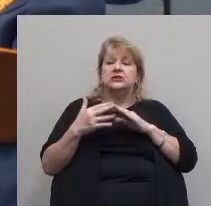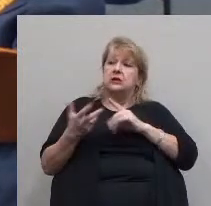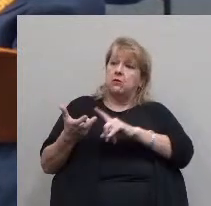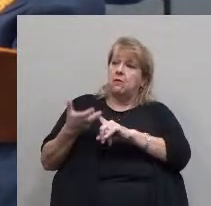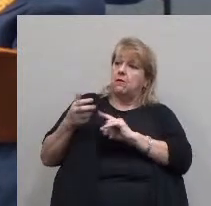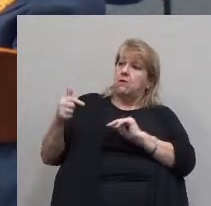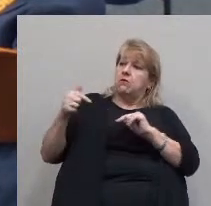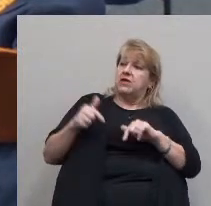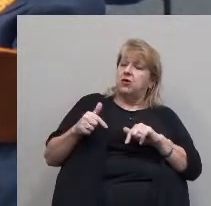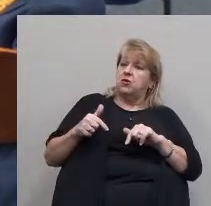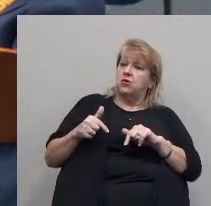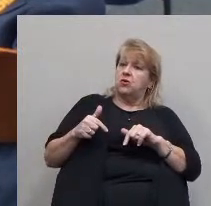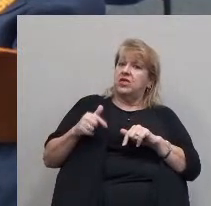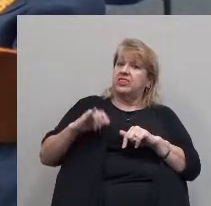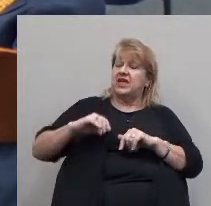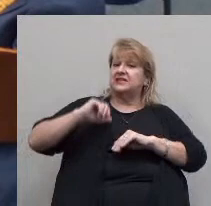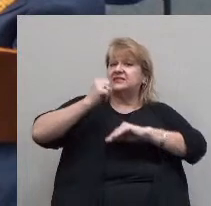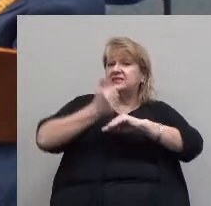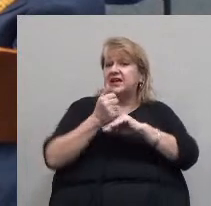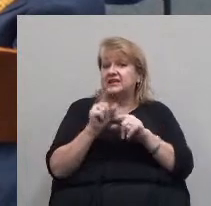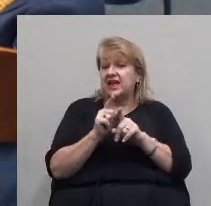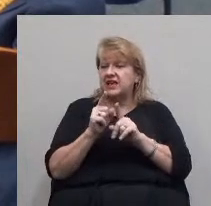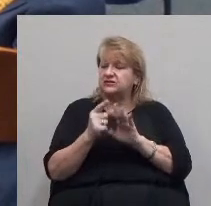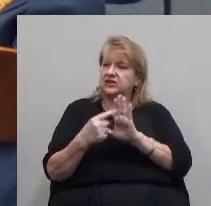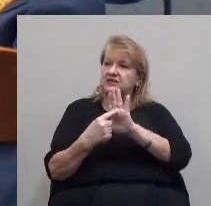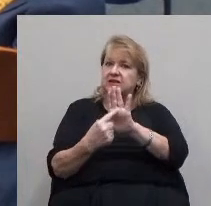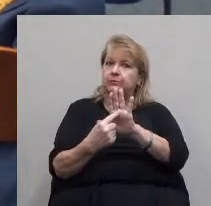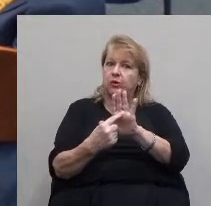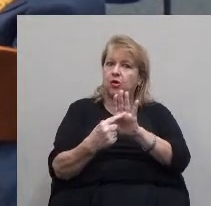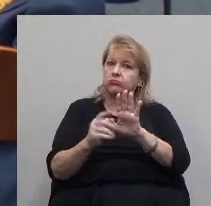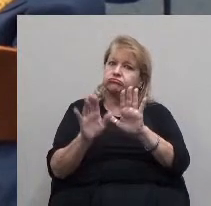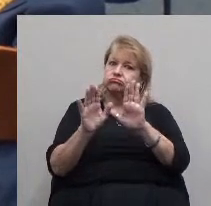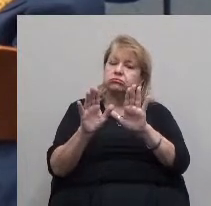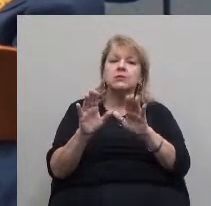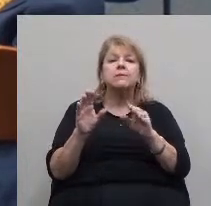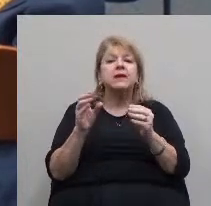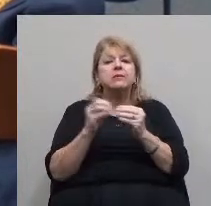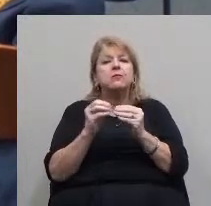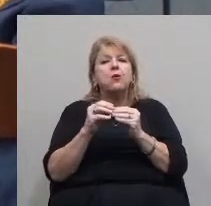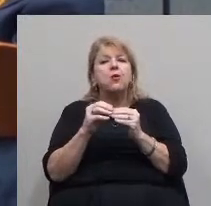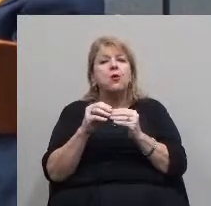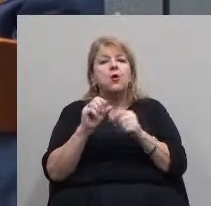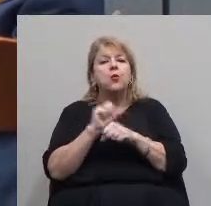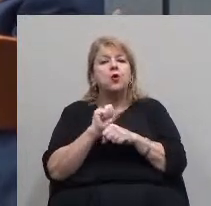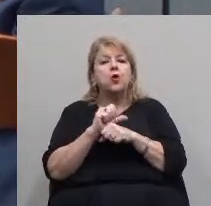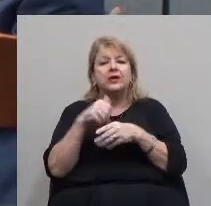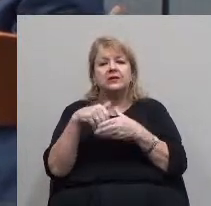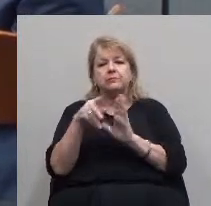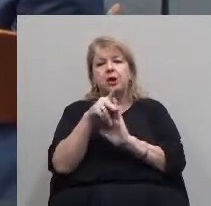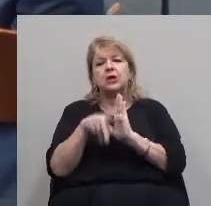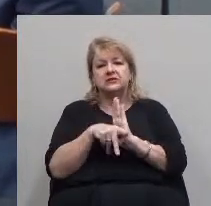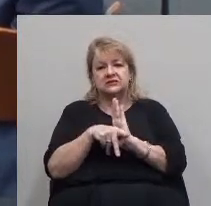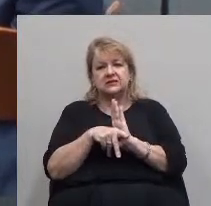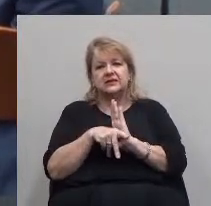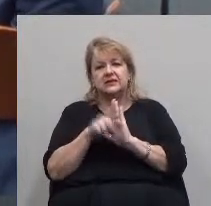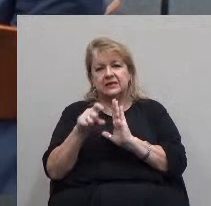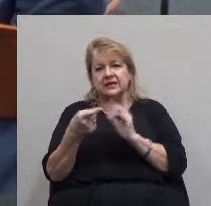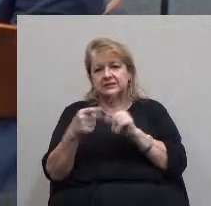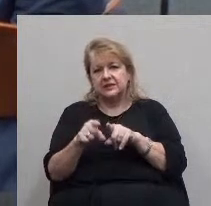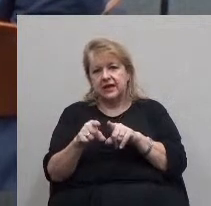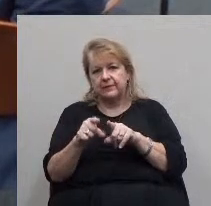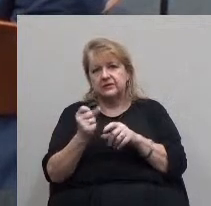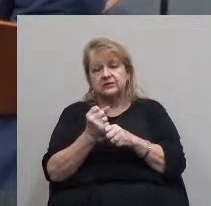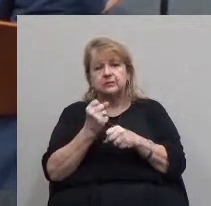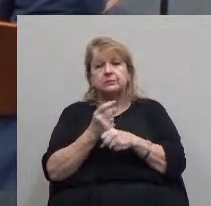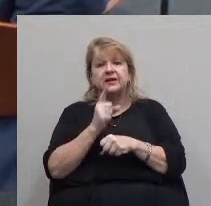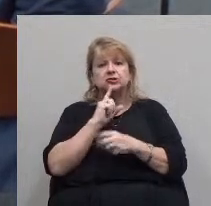that and be held up as an exemplar, that there's likely more policy work that's going to have to happen